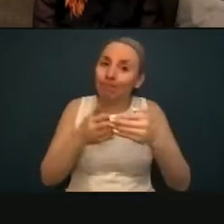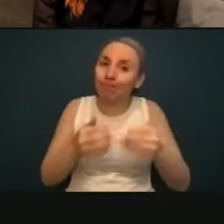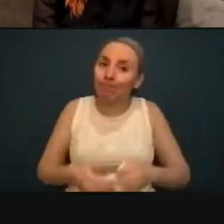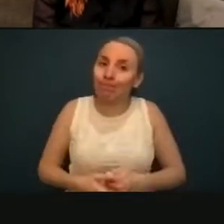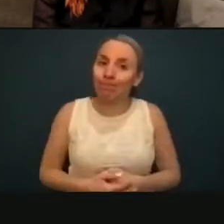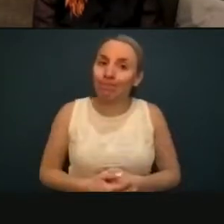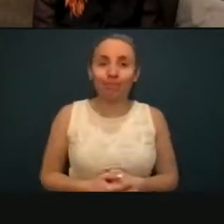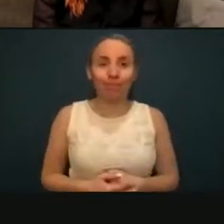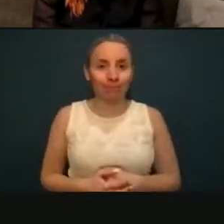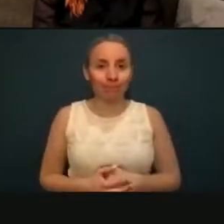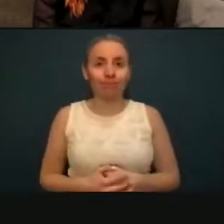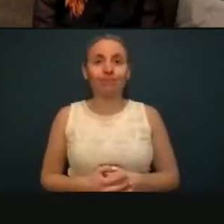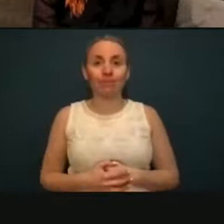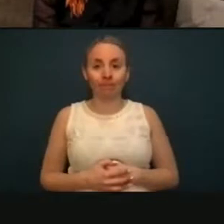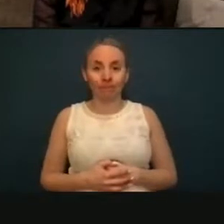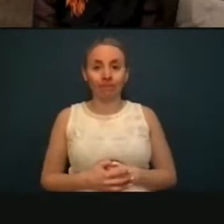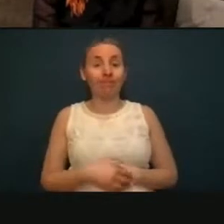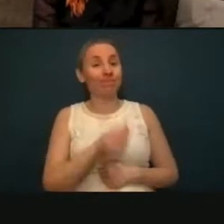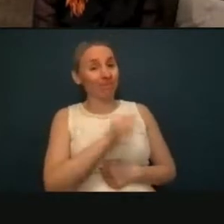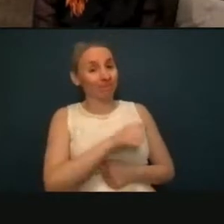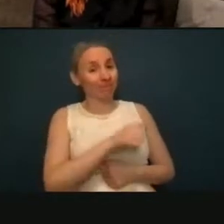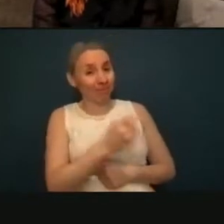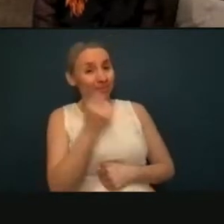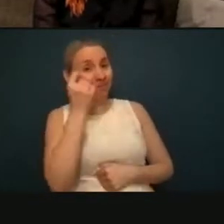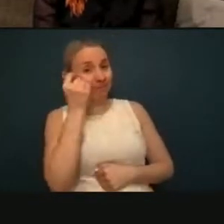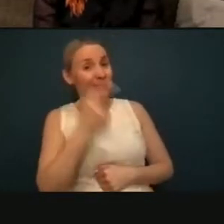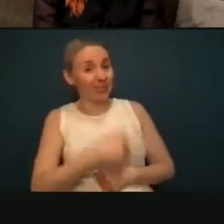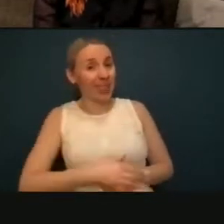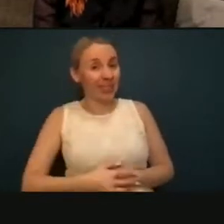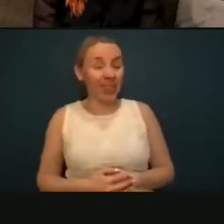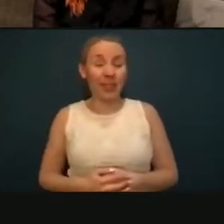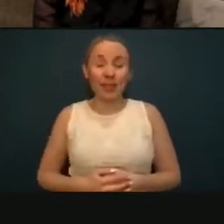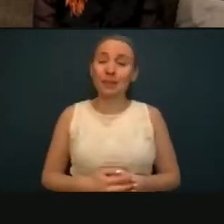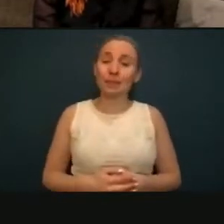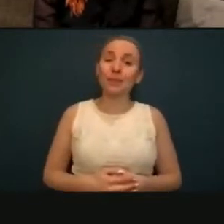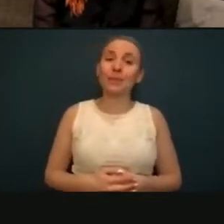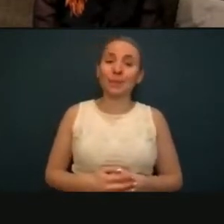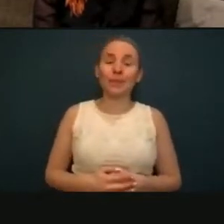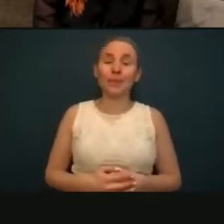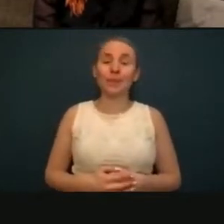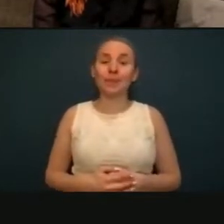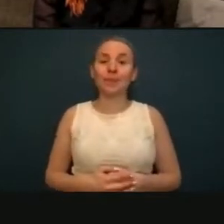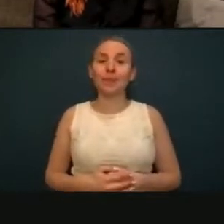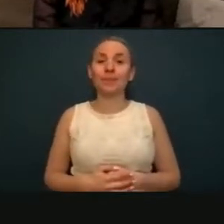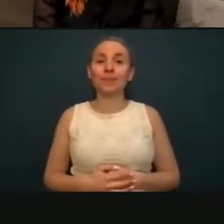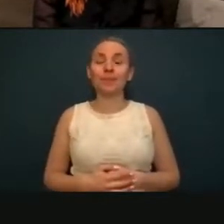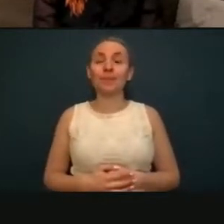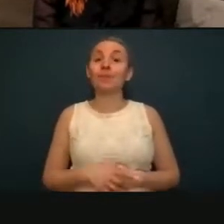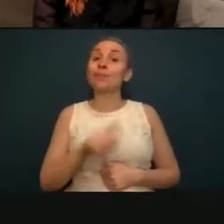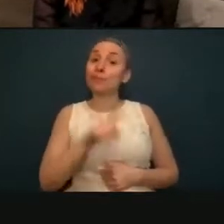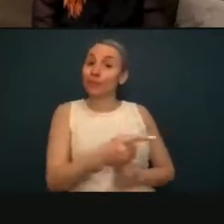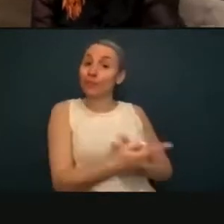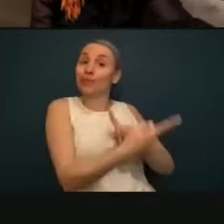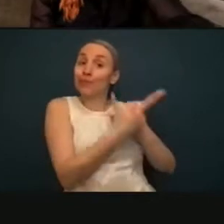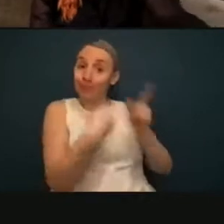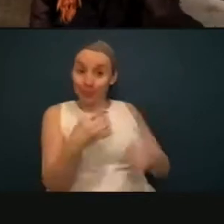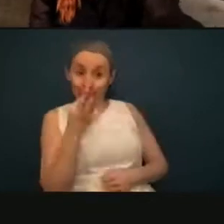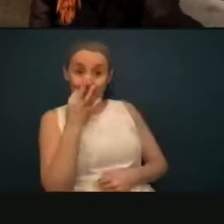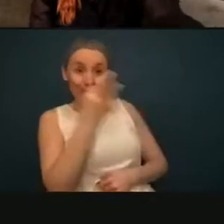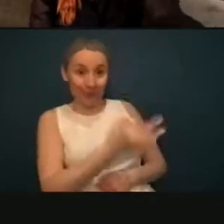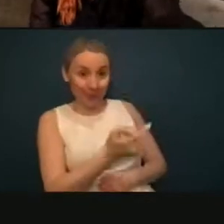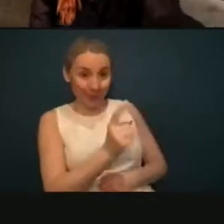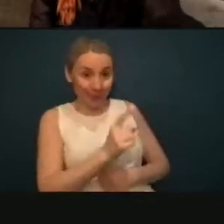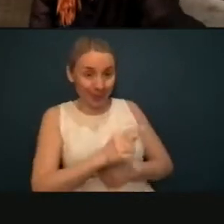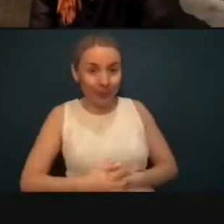Mm-hmm. I feel, yeah. Okay, so what do you feel could be done then to improve